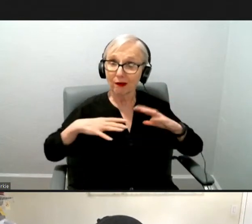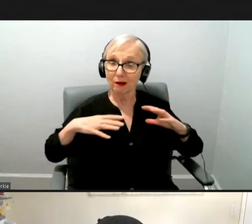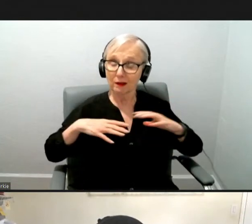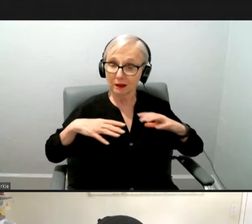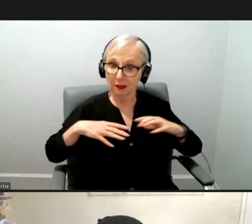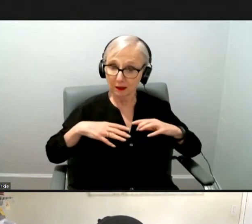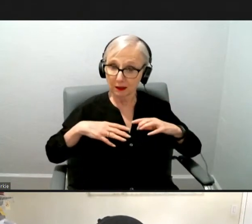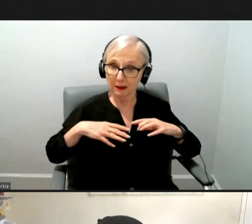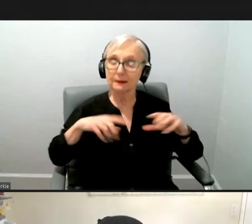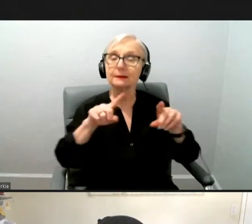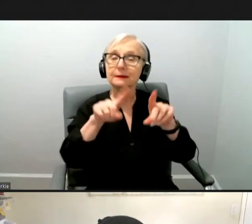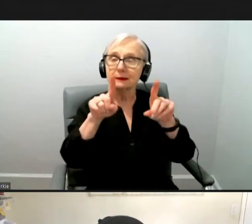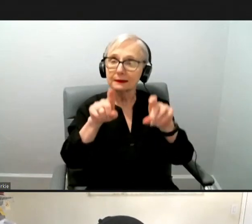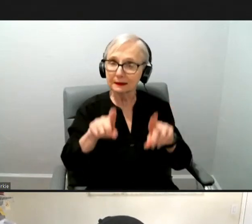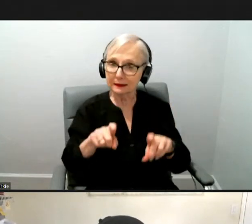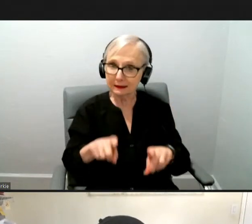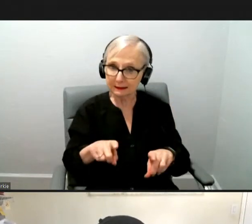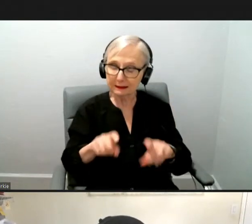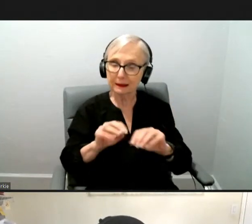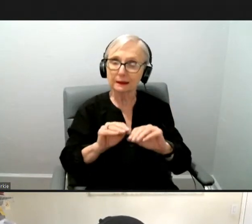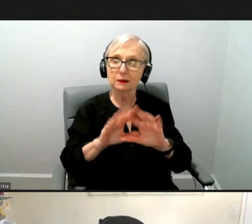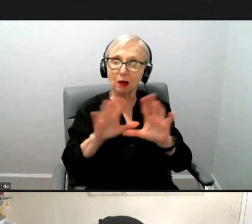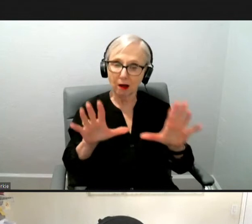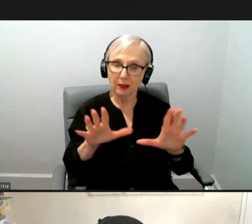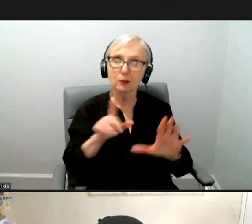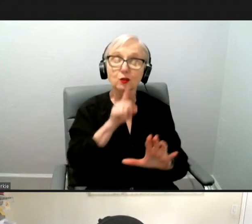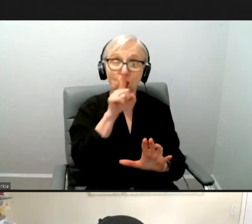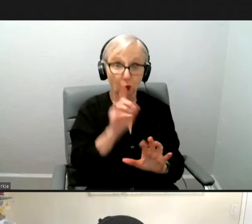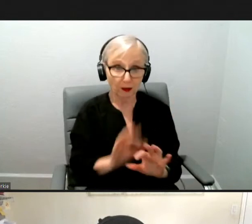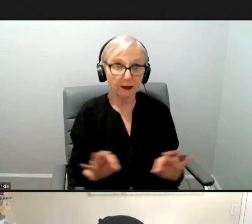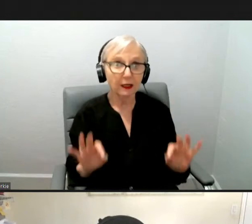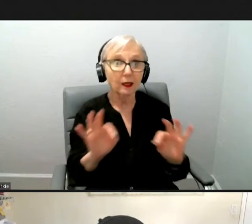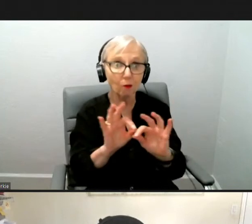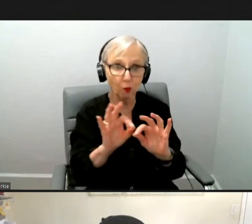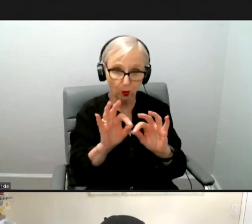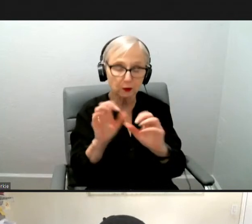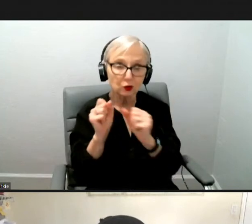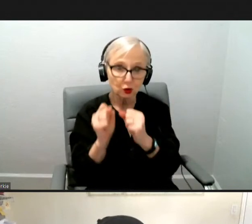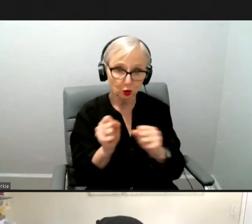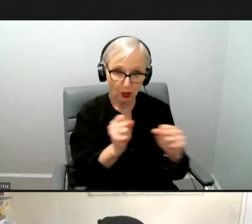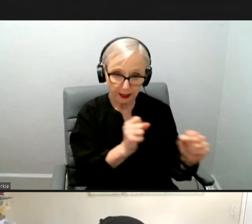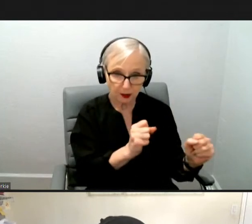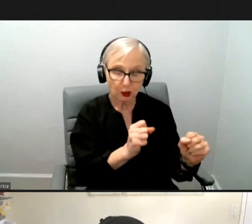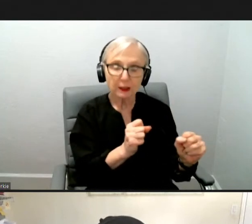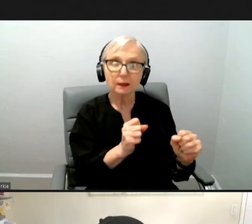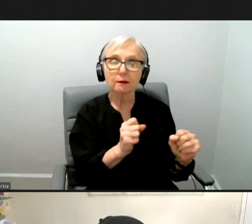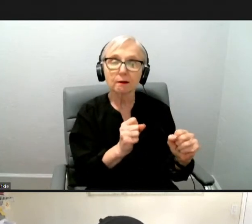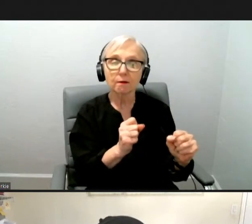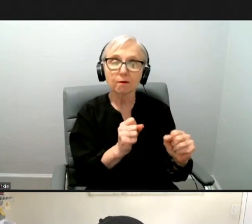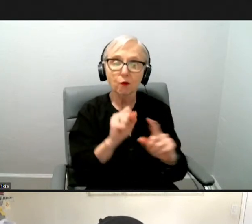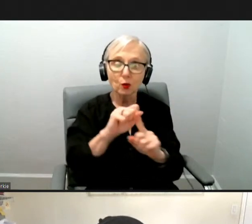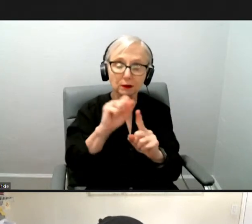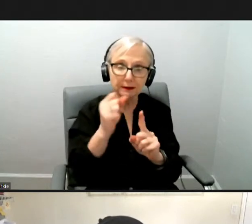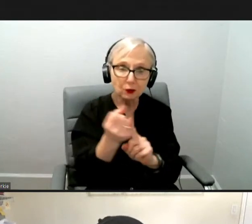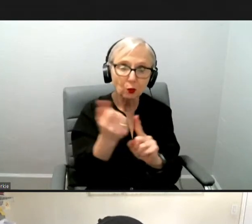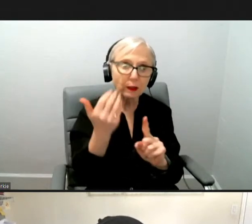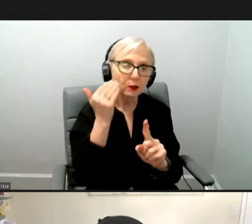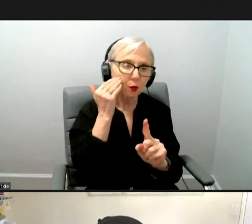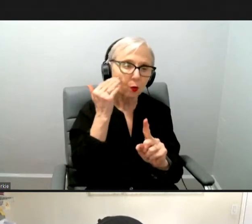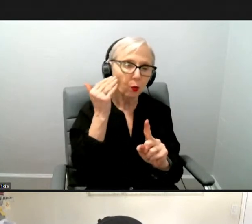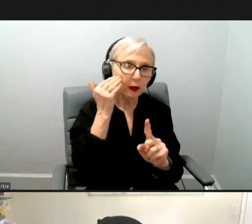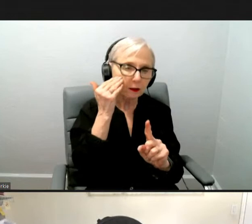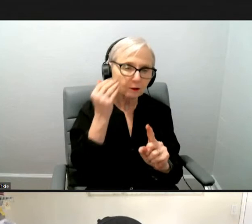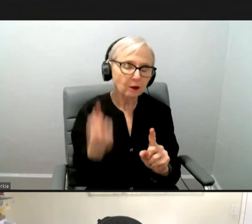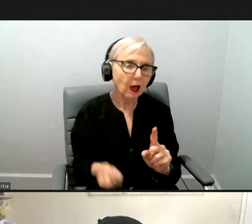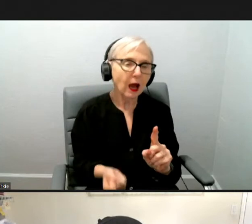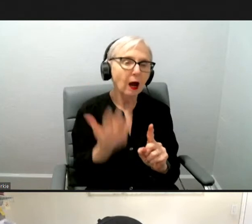is that testing is obviously a really important strategy for situational awareness, for us having awareness of